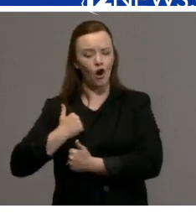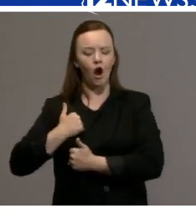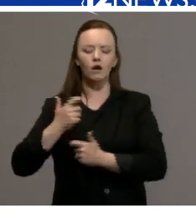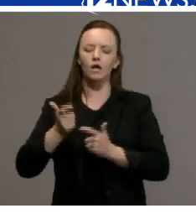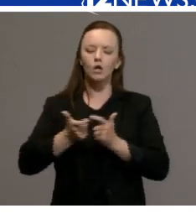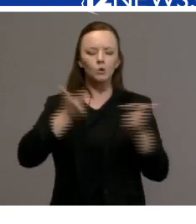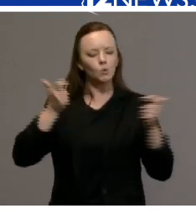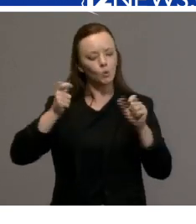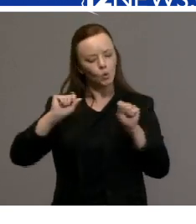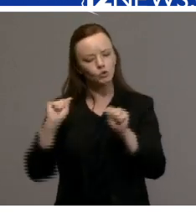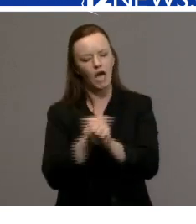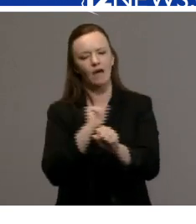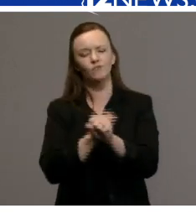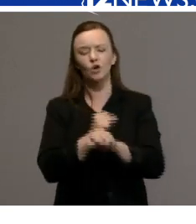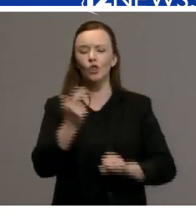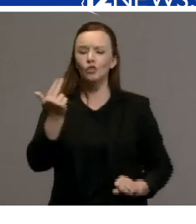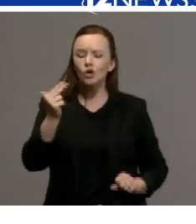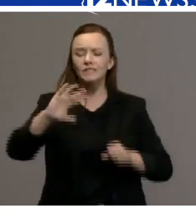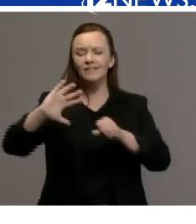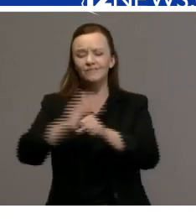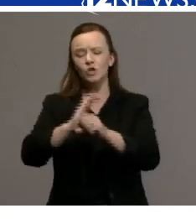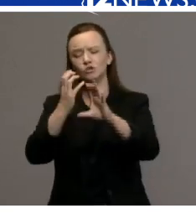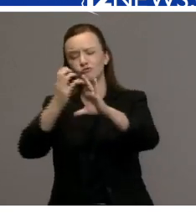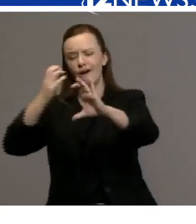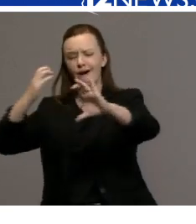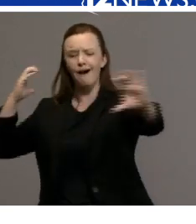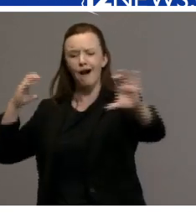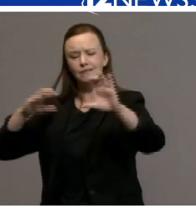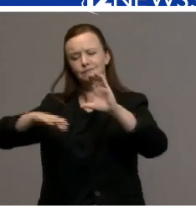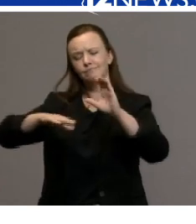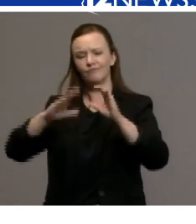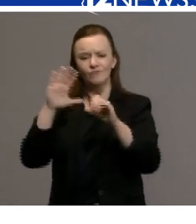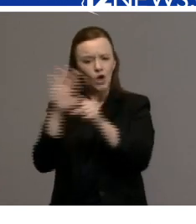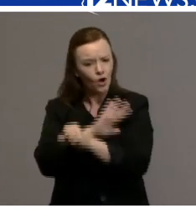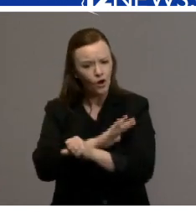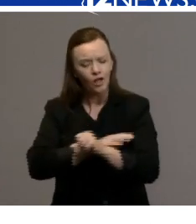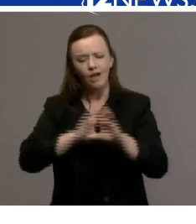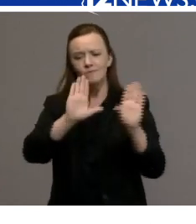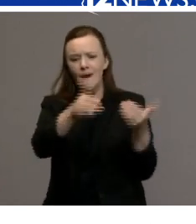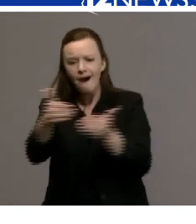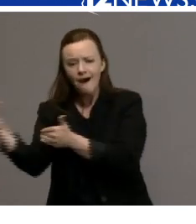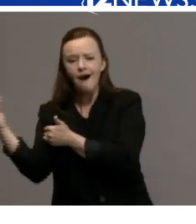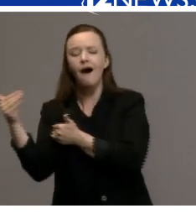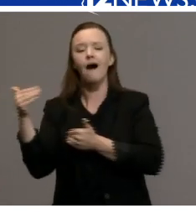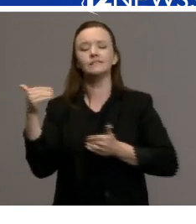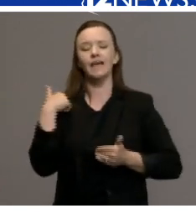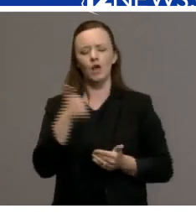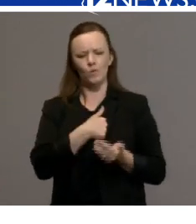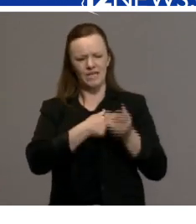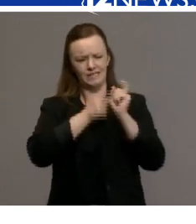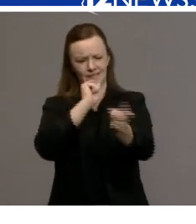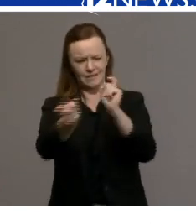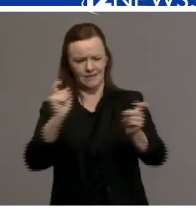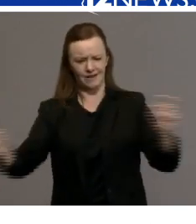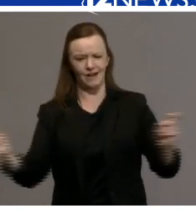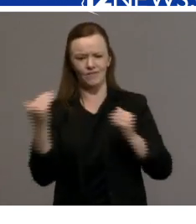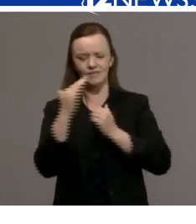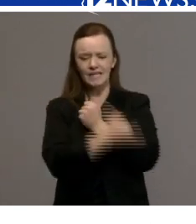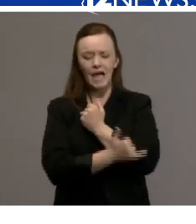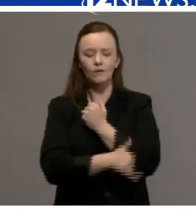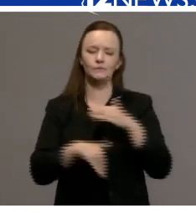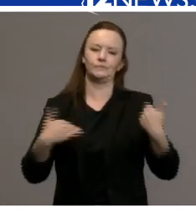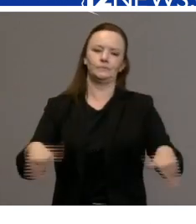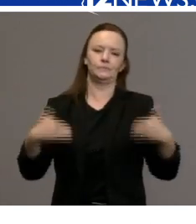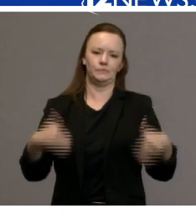truckloads of stuff, repackaged, sent to all 15 counties, and I feel confident that we've gotten out ahead, at least on the